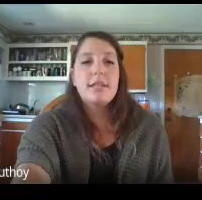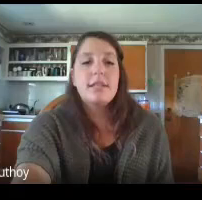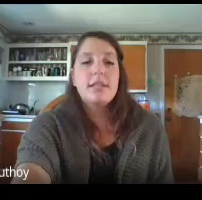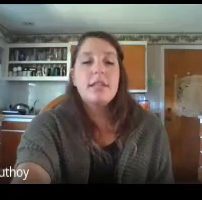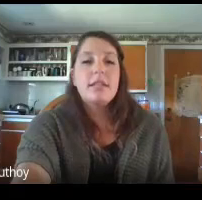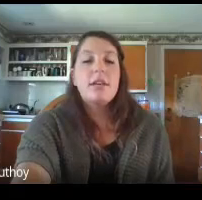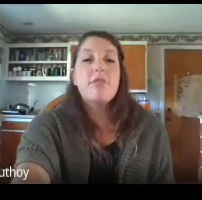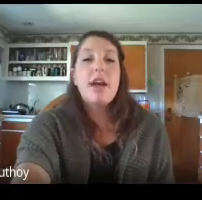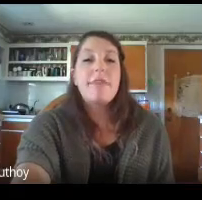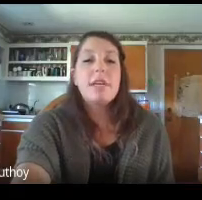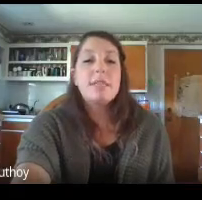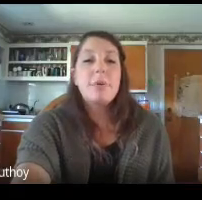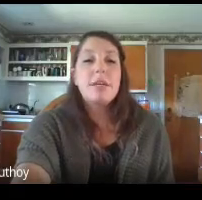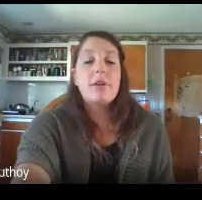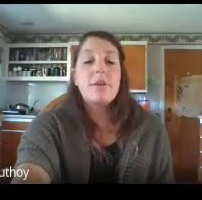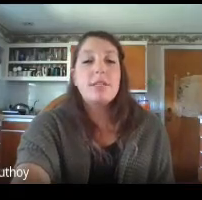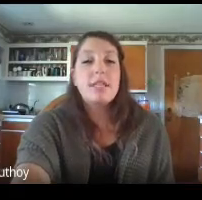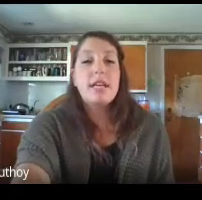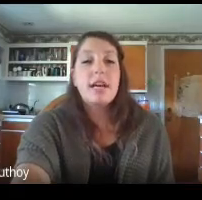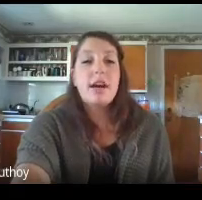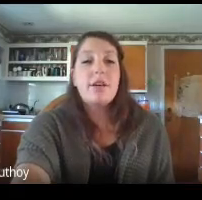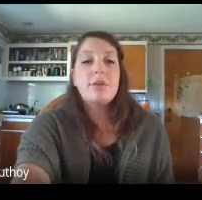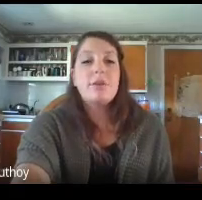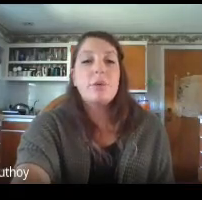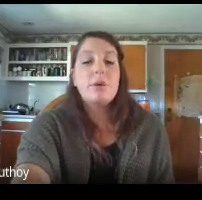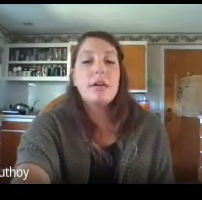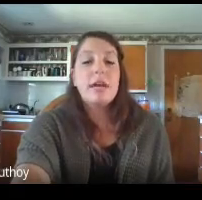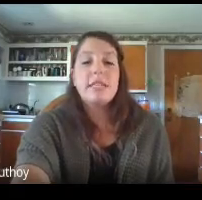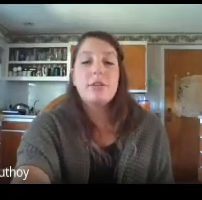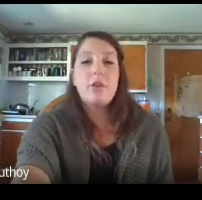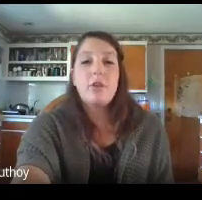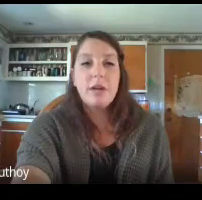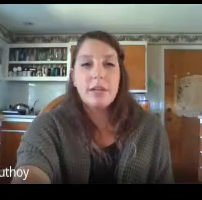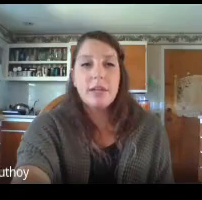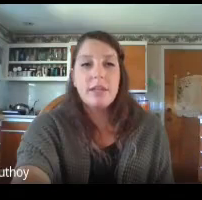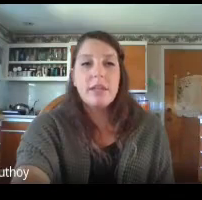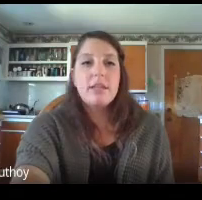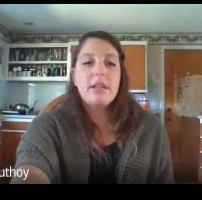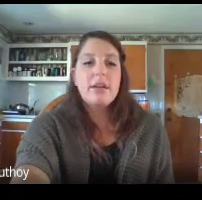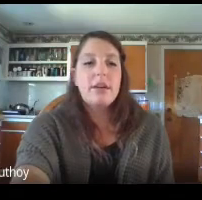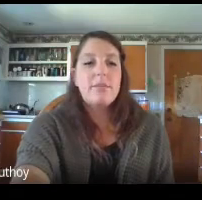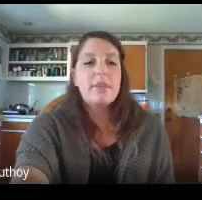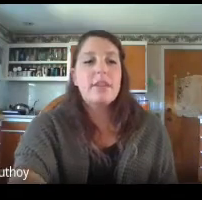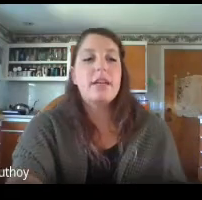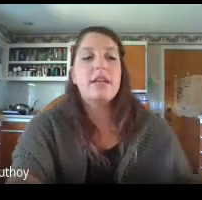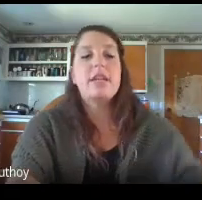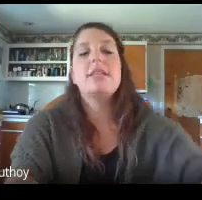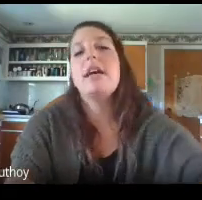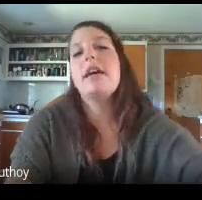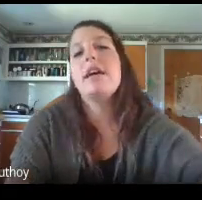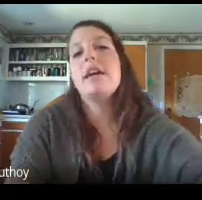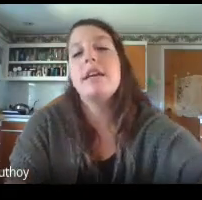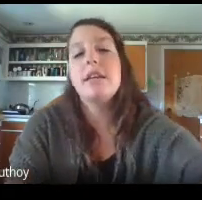practice. At this point, you are going to take out your ASL notebook. There